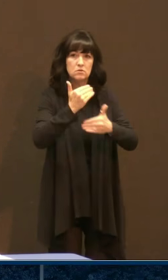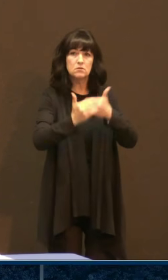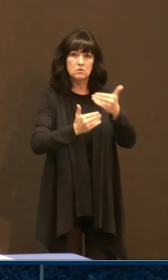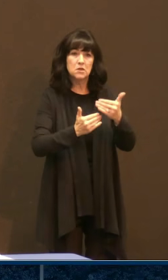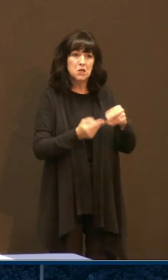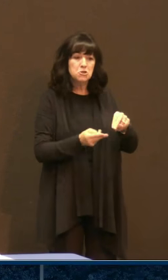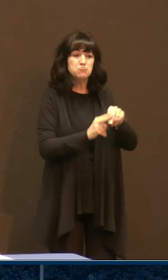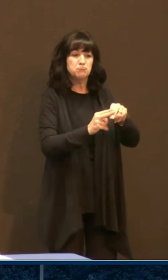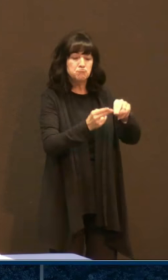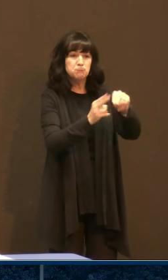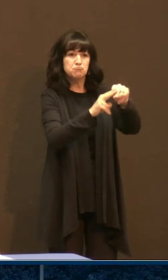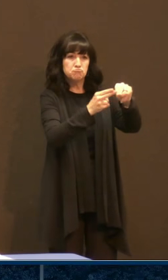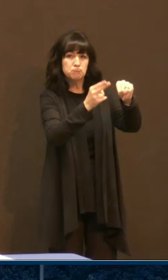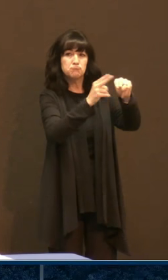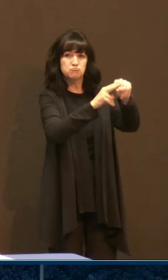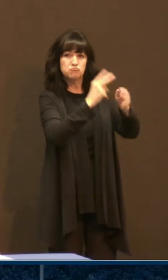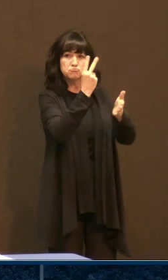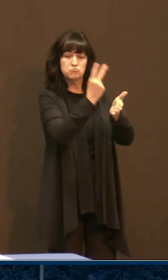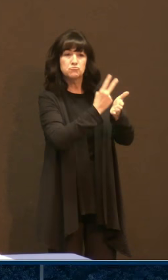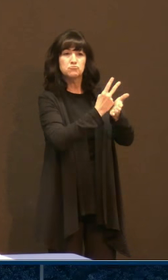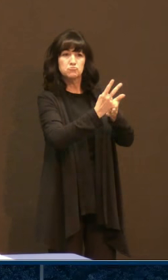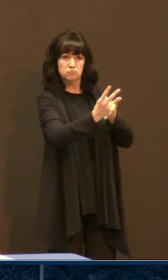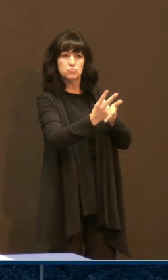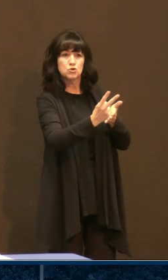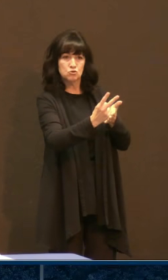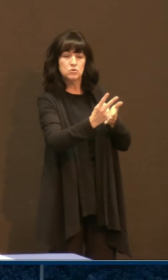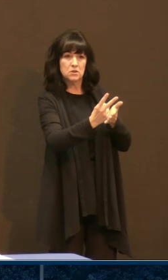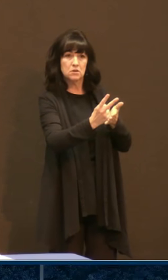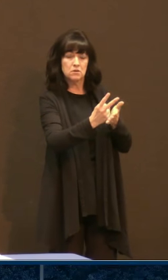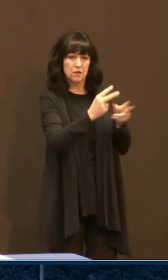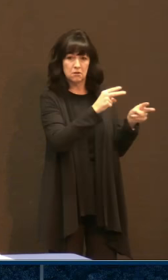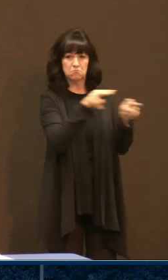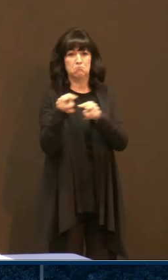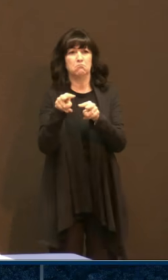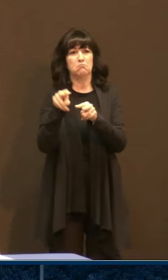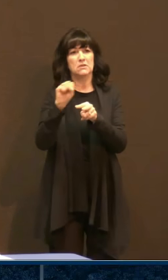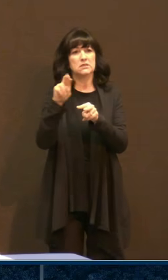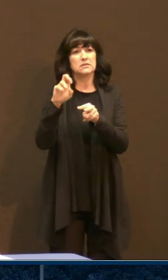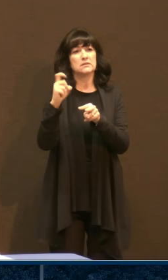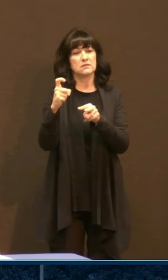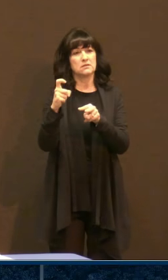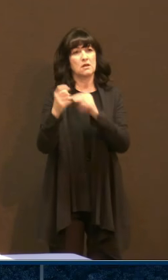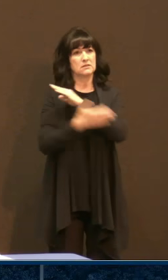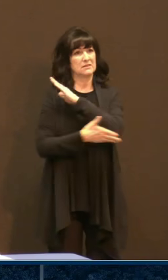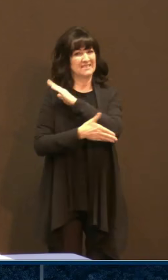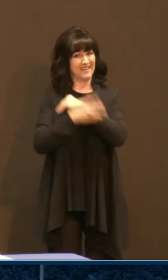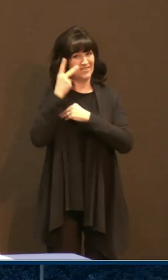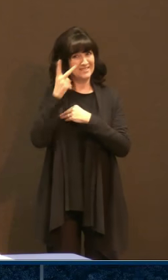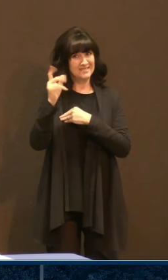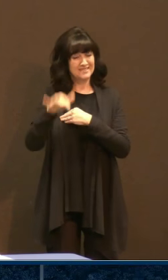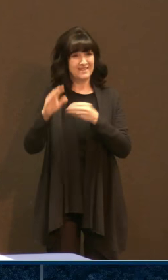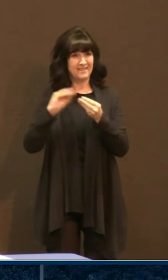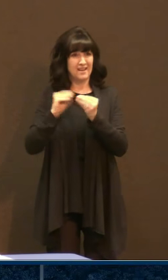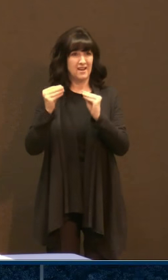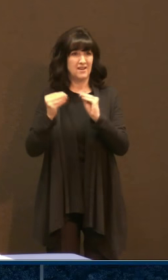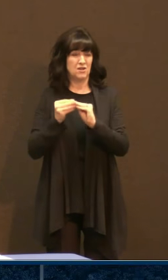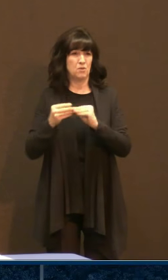2-week period, certainly not the surge. And then you look at Sussex County and you see that. And by the way,